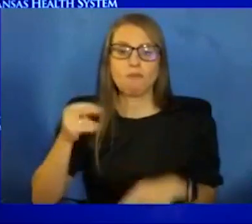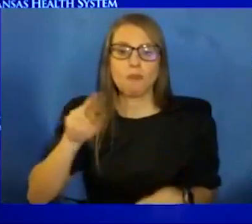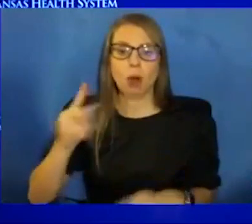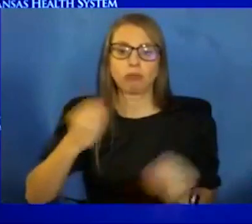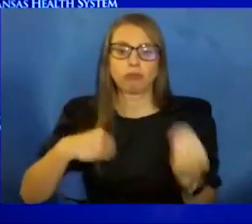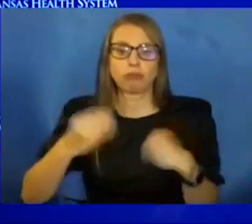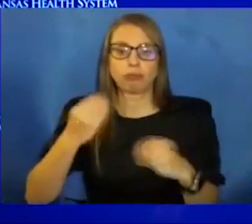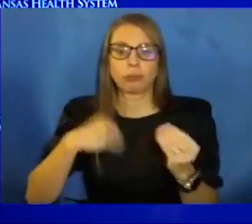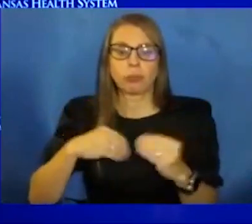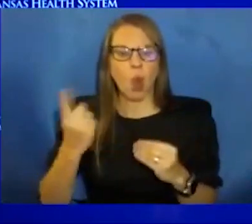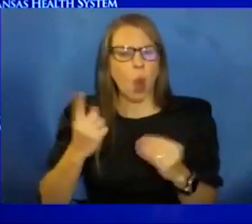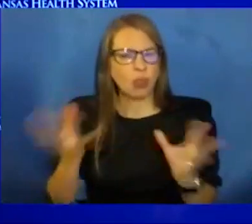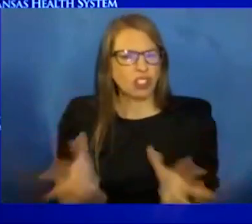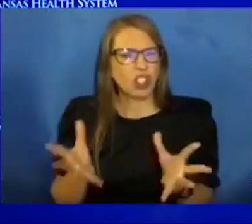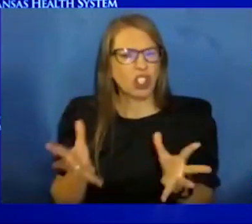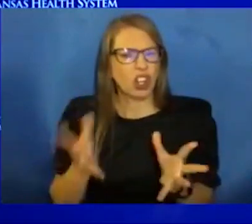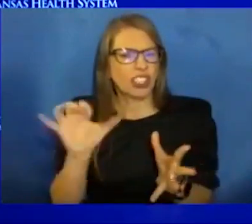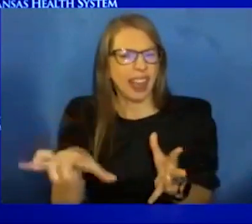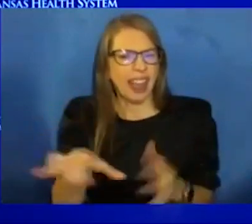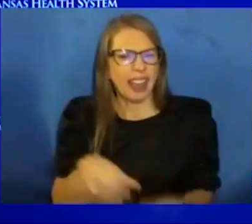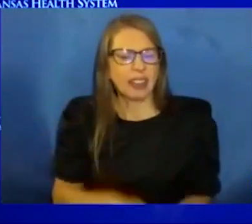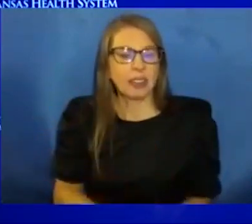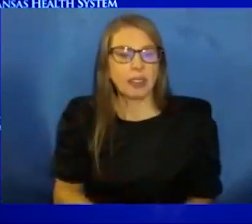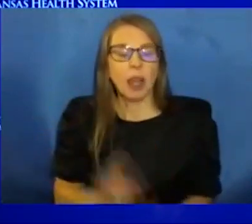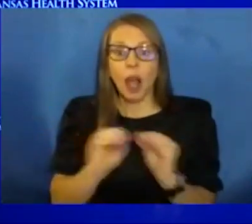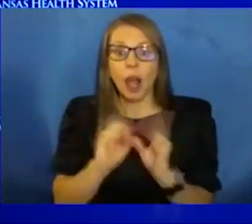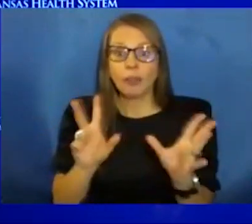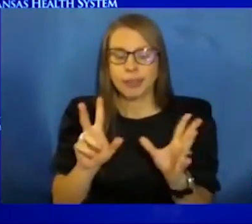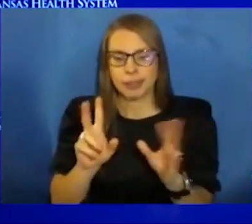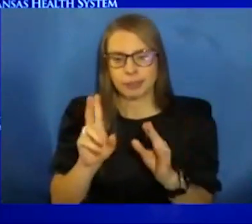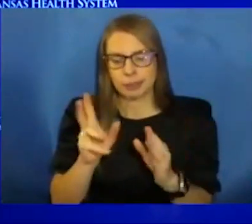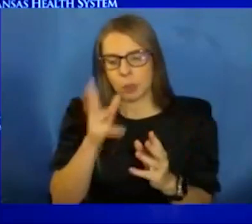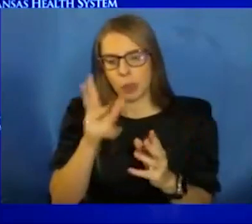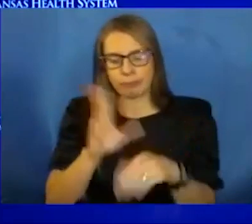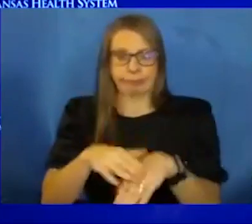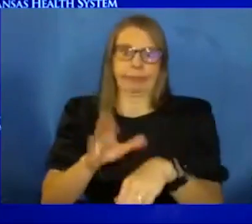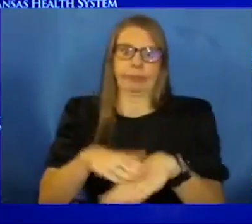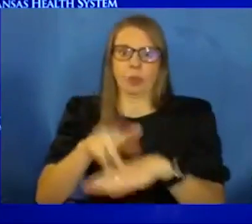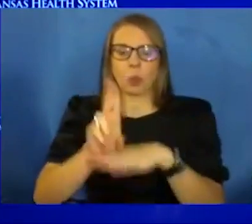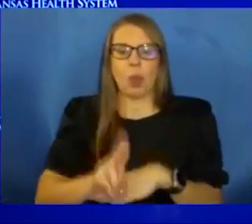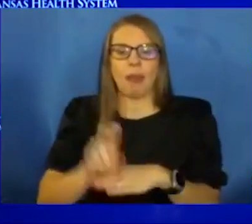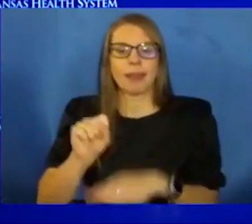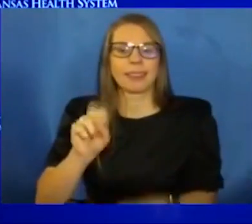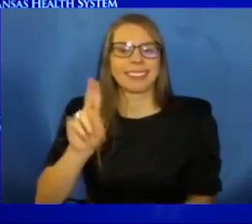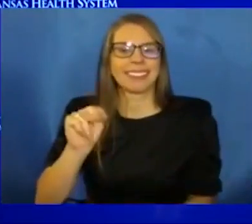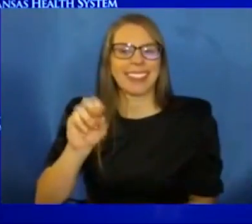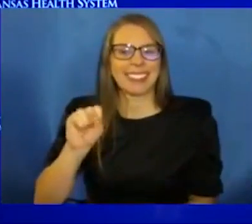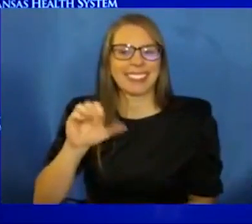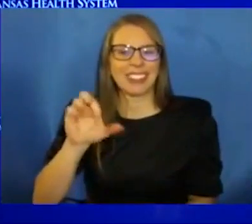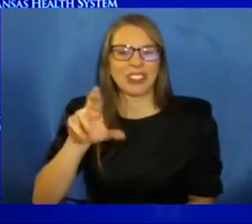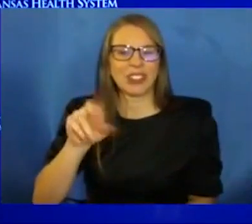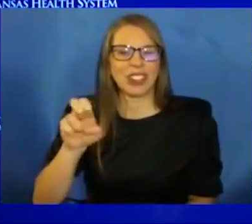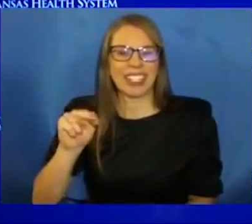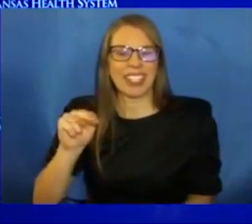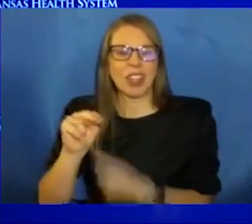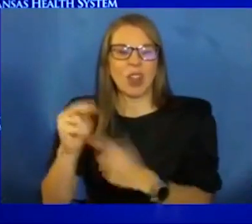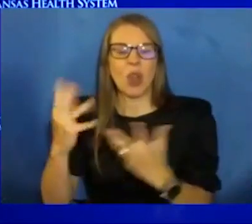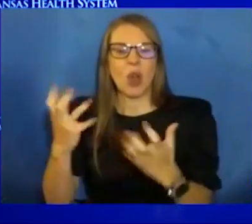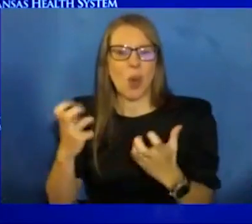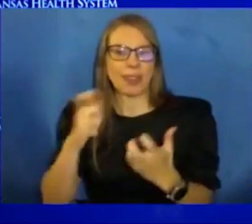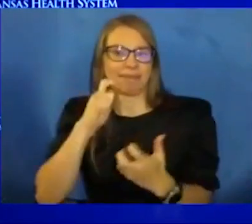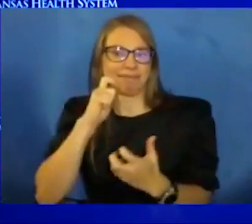things, especially in an active manner like that. But other things outdoors, such as we've seen people go to the beach, or be out at the pool or